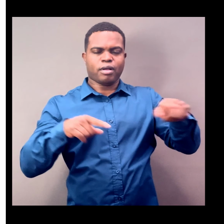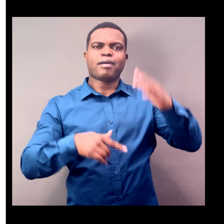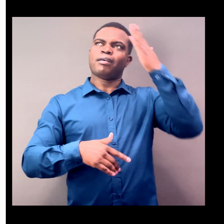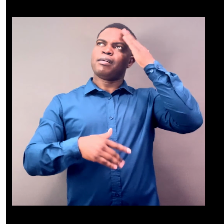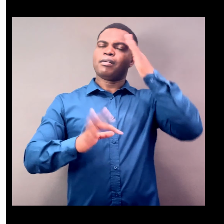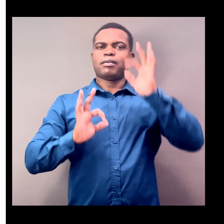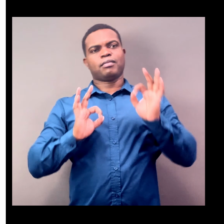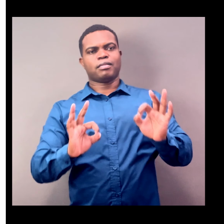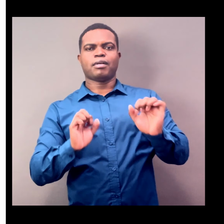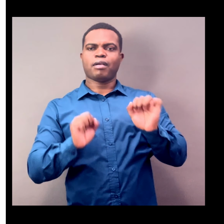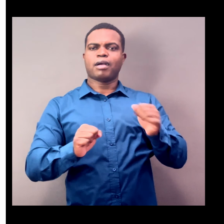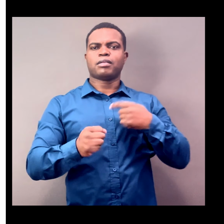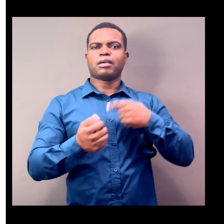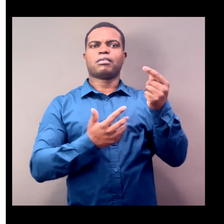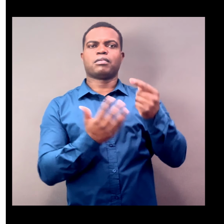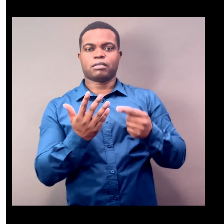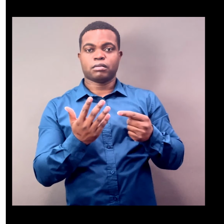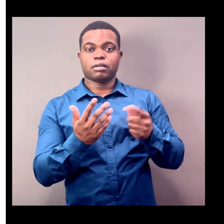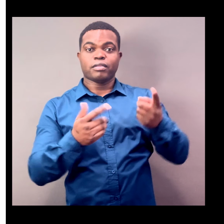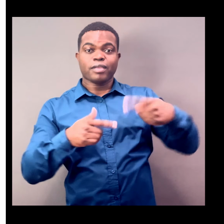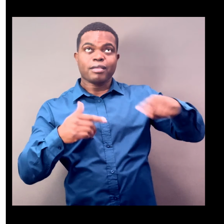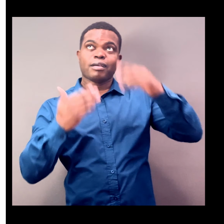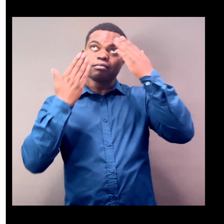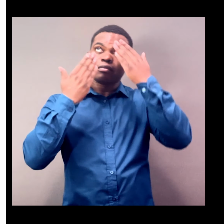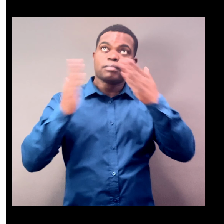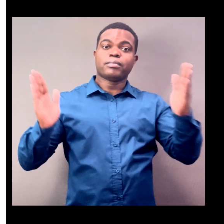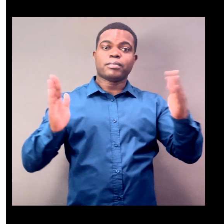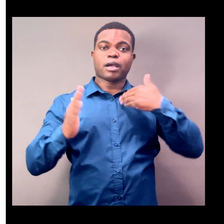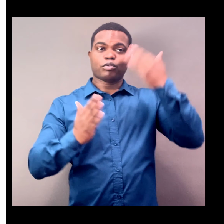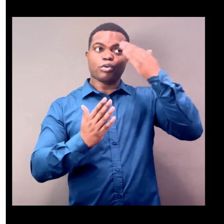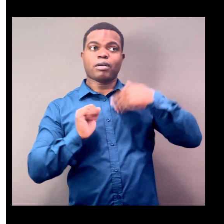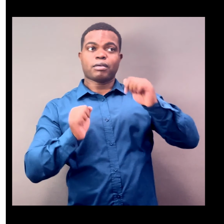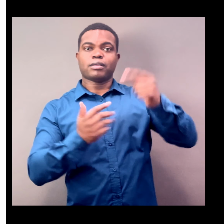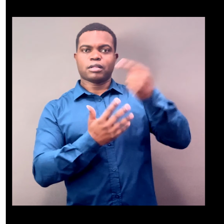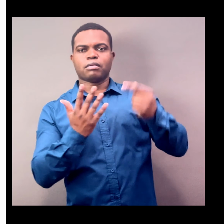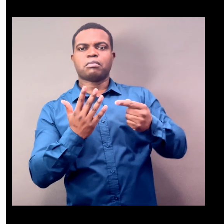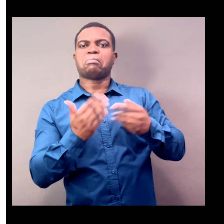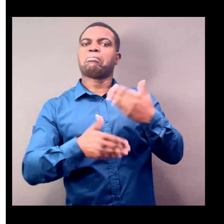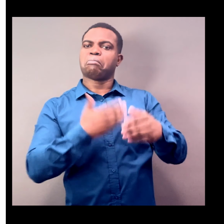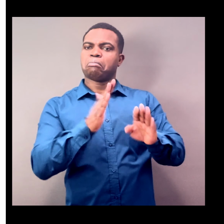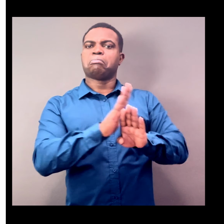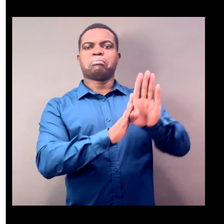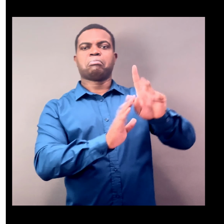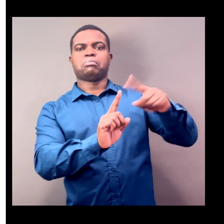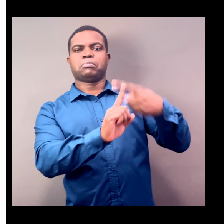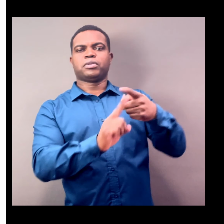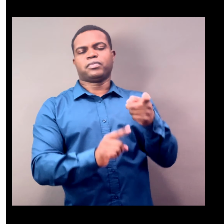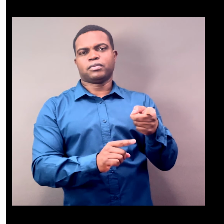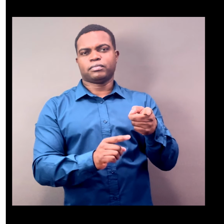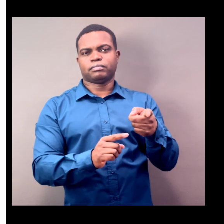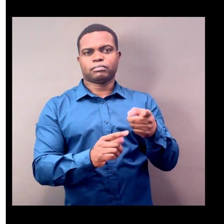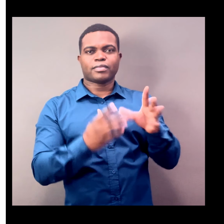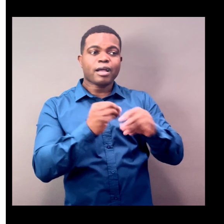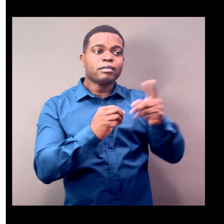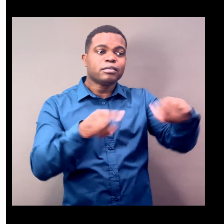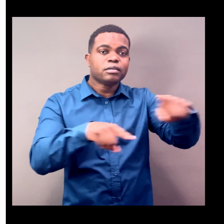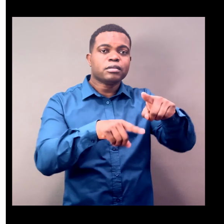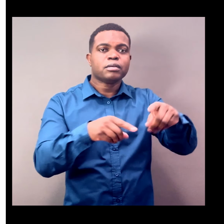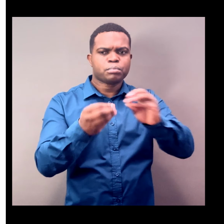informed, they will be able to they will be able to be involved